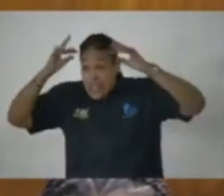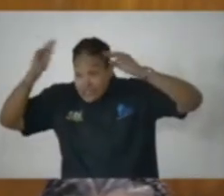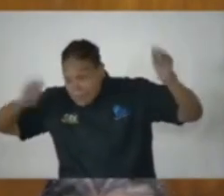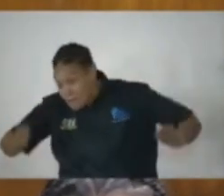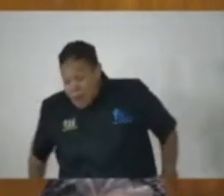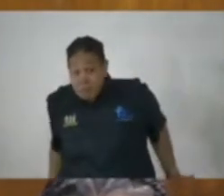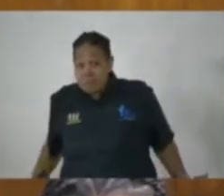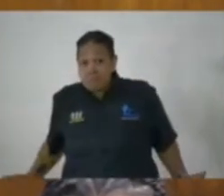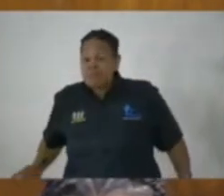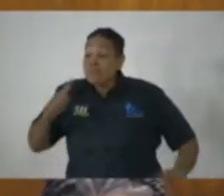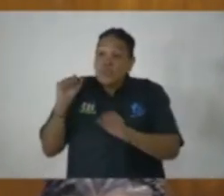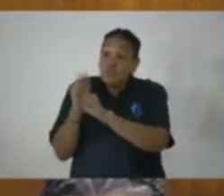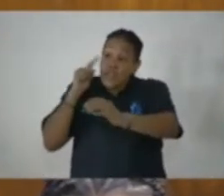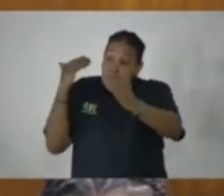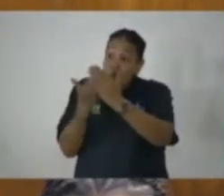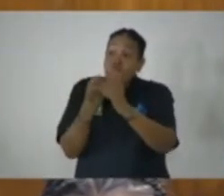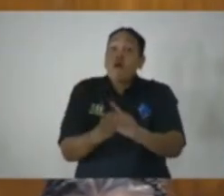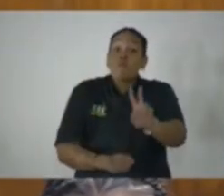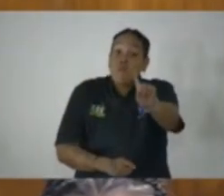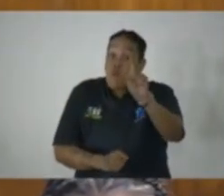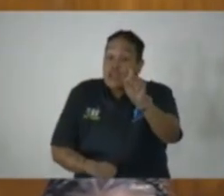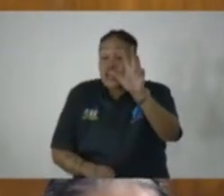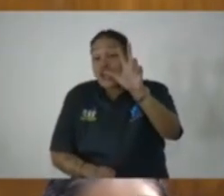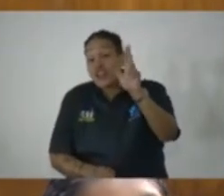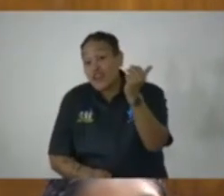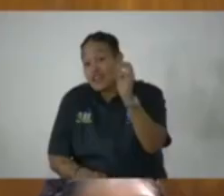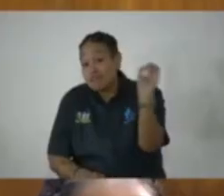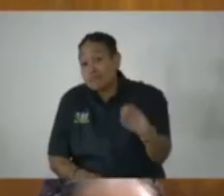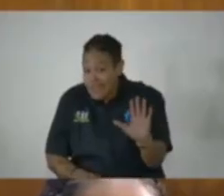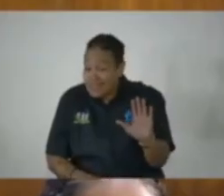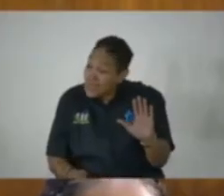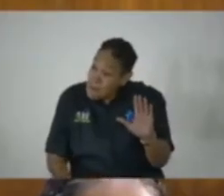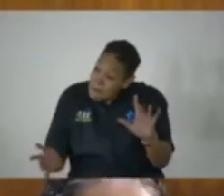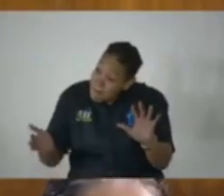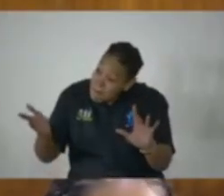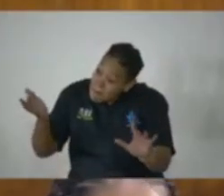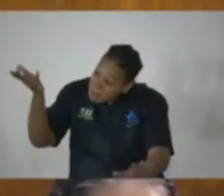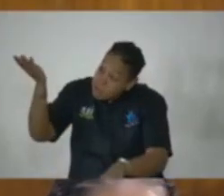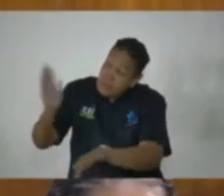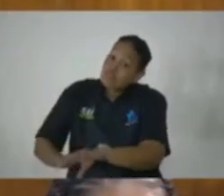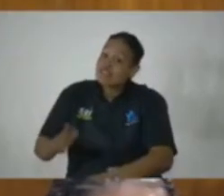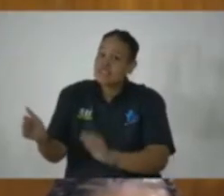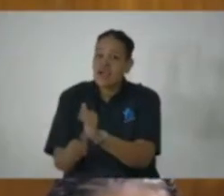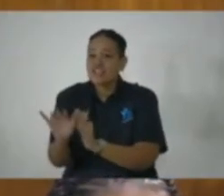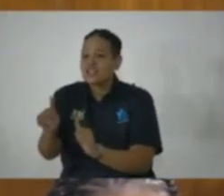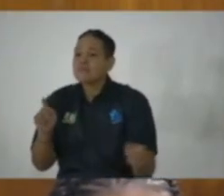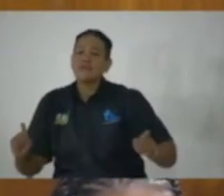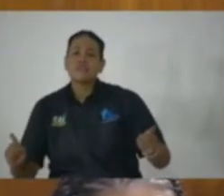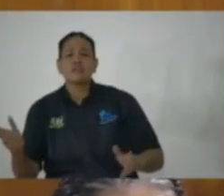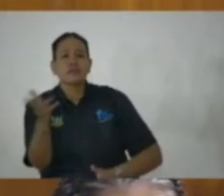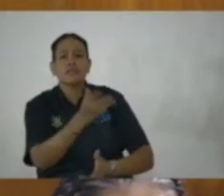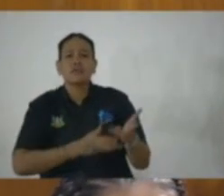considered, it moved from 113% and increased under the JLP.